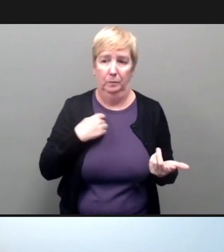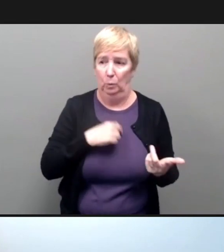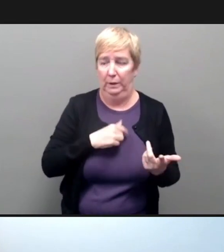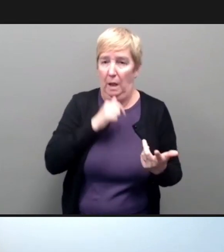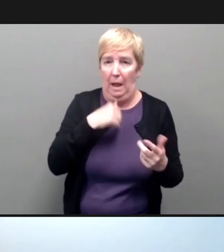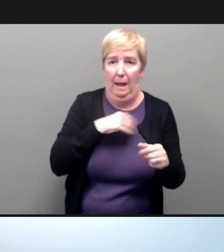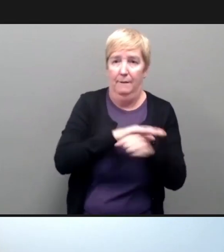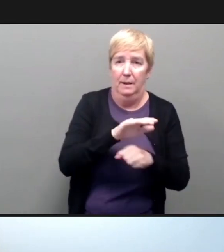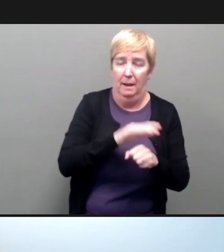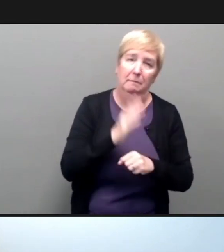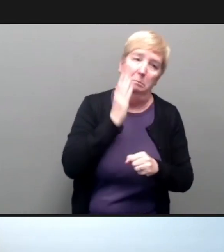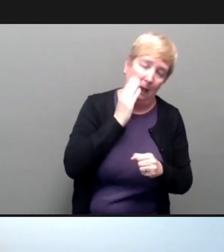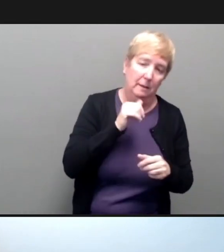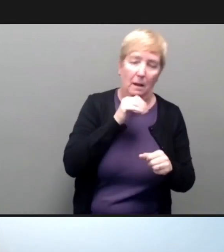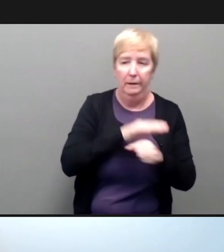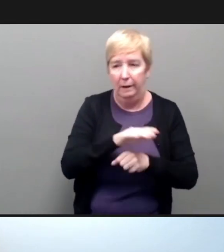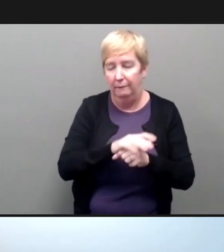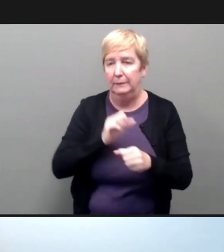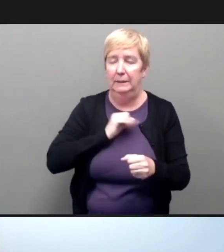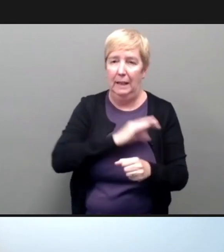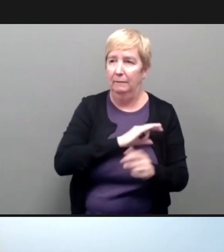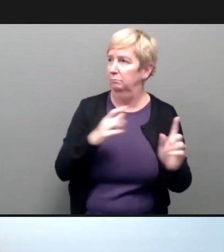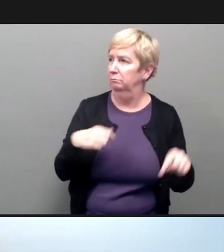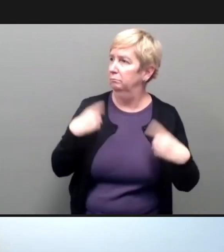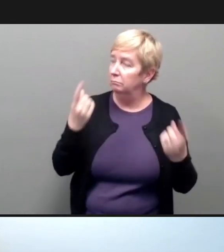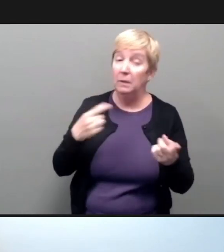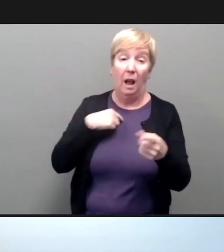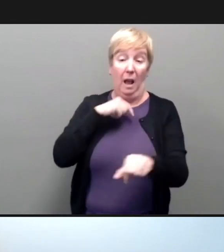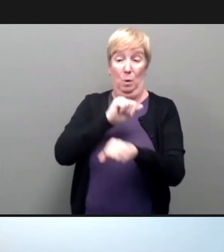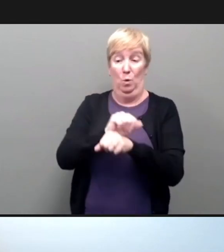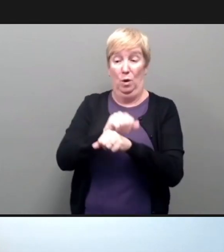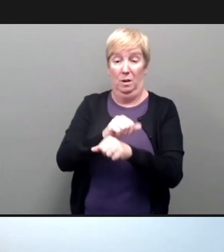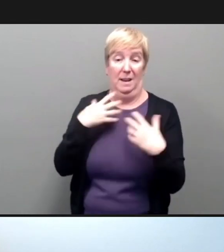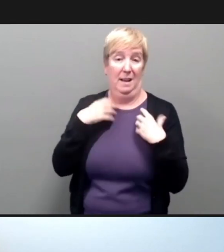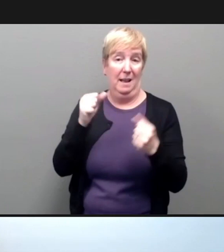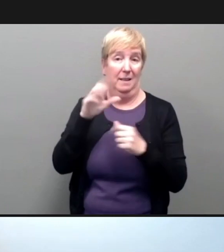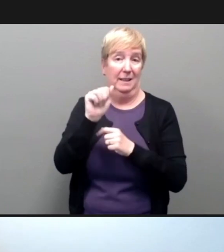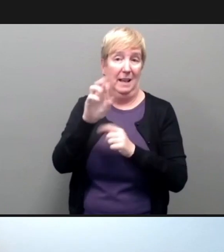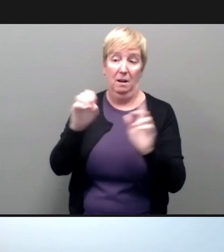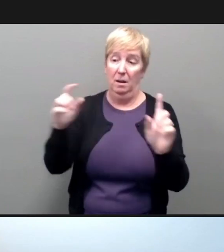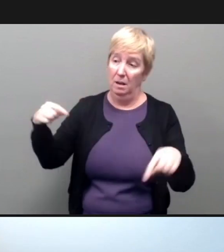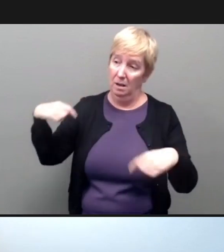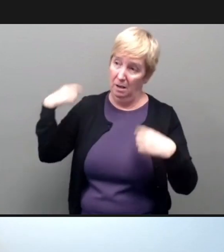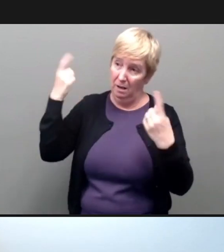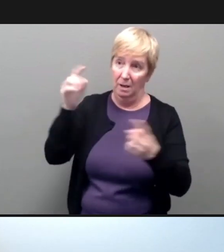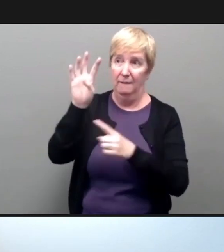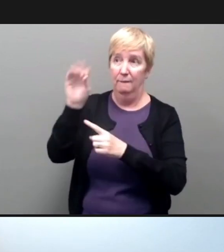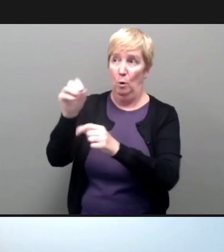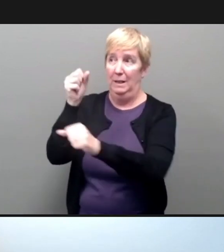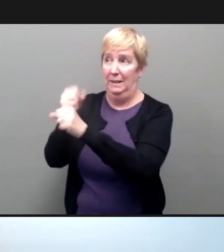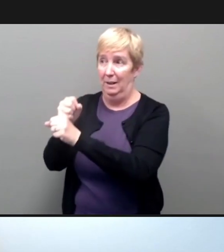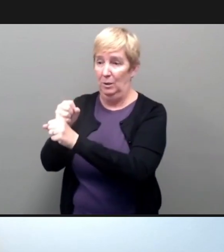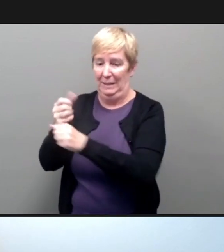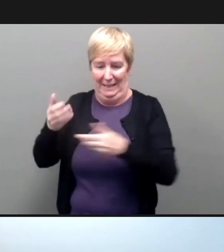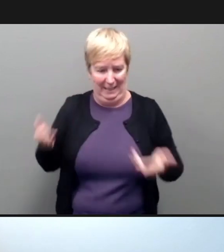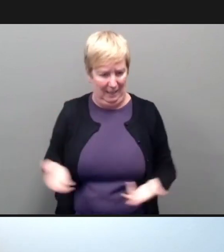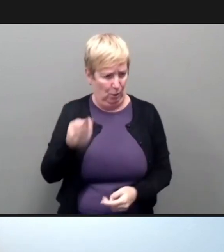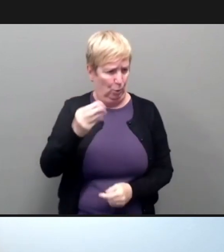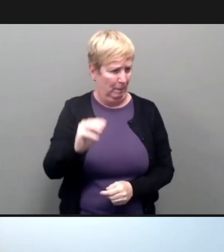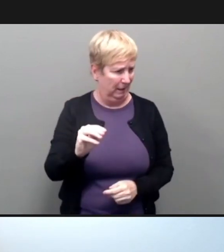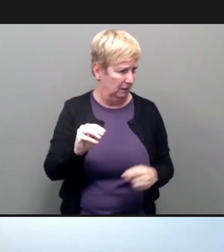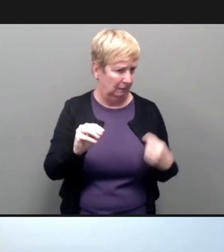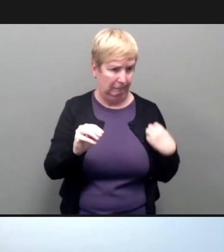beds or no number of staff. You know, I've been working in healthcare for 40 years and in New Mexico for, I don't know, however long it's